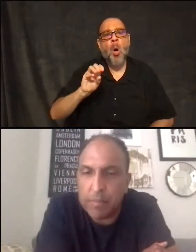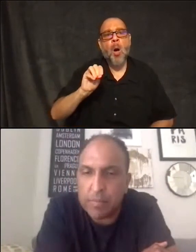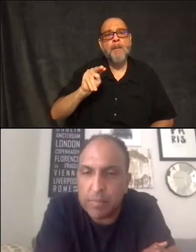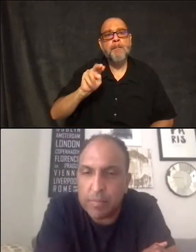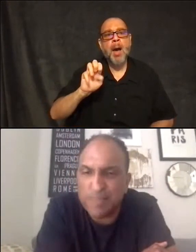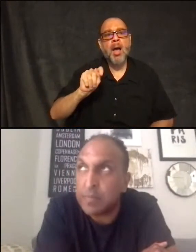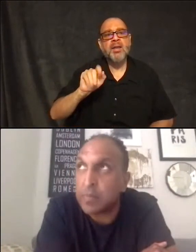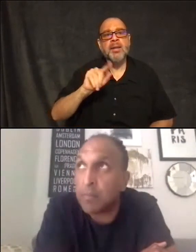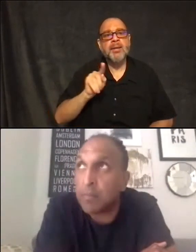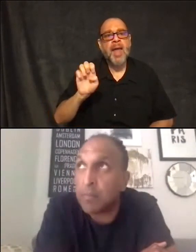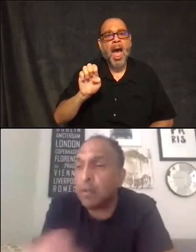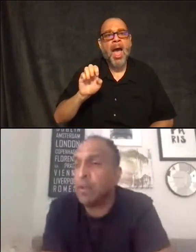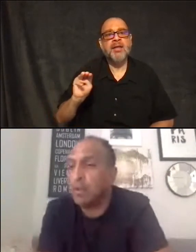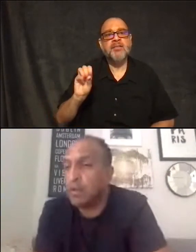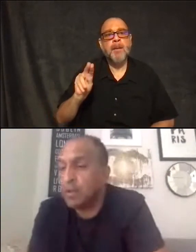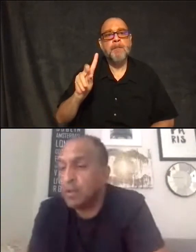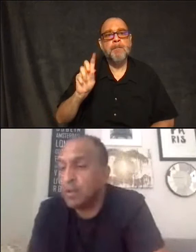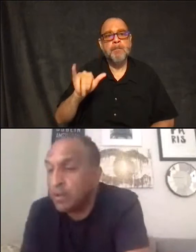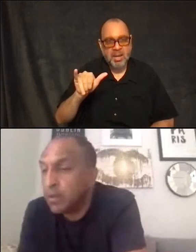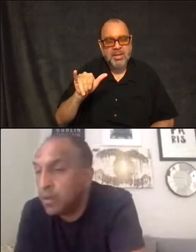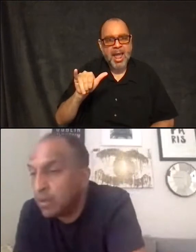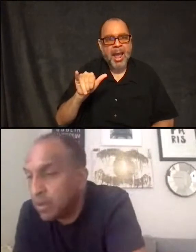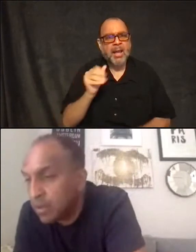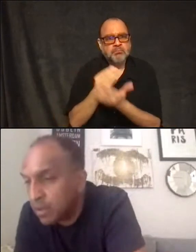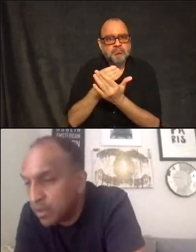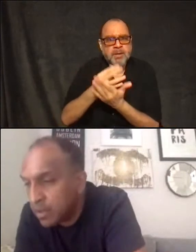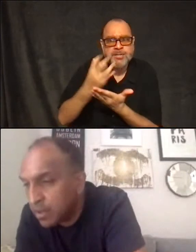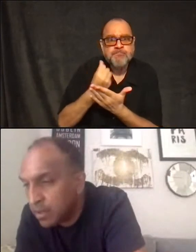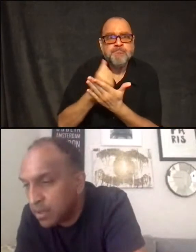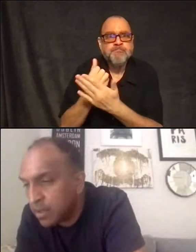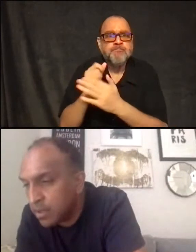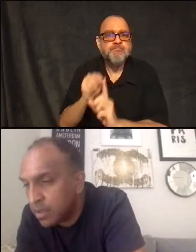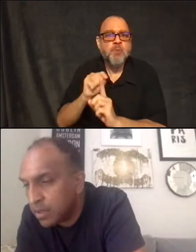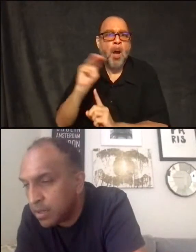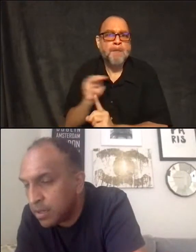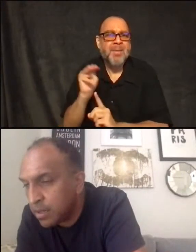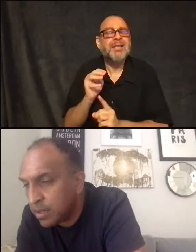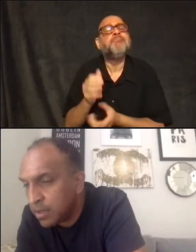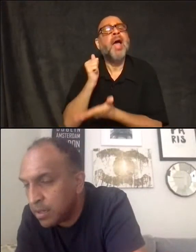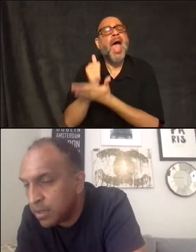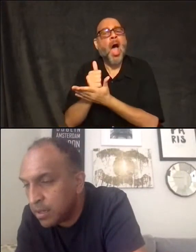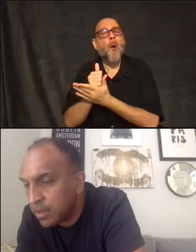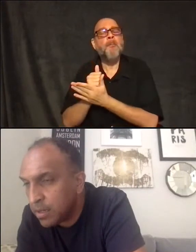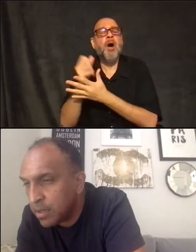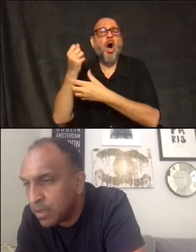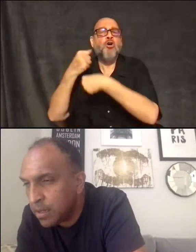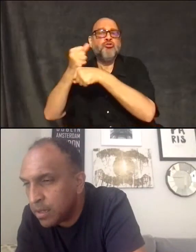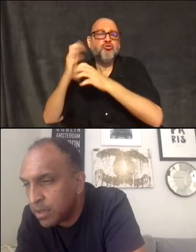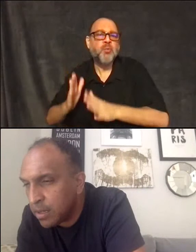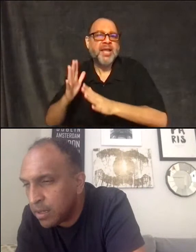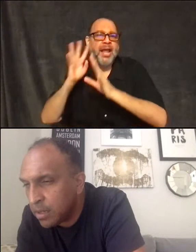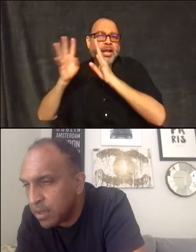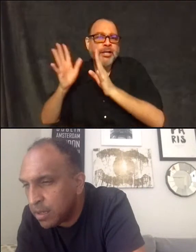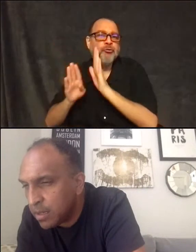a sustainable income source and business plans around it, because I found that creators were challenged by